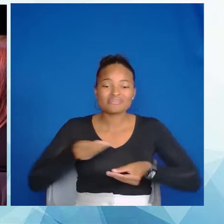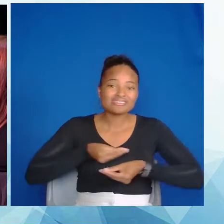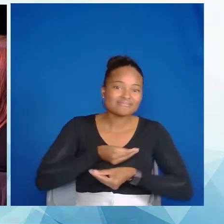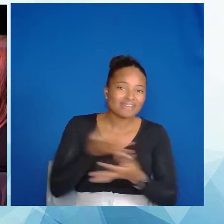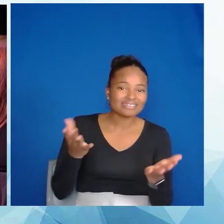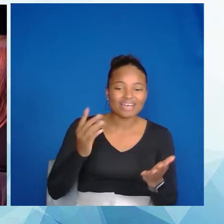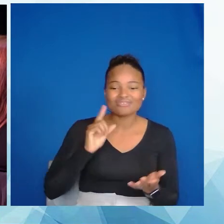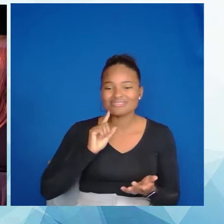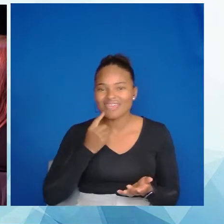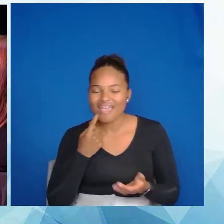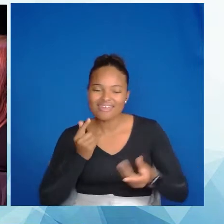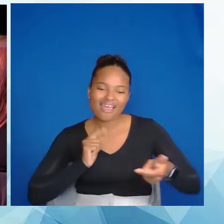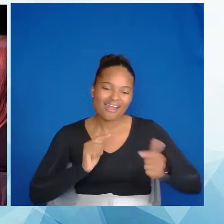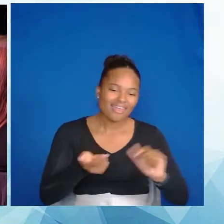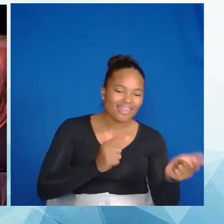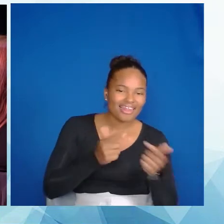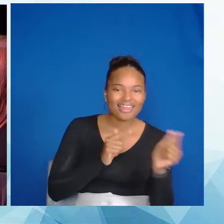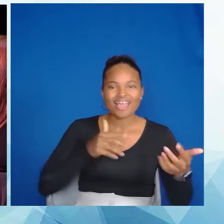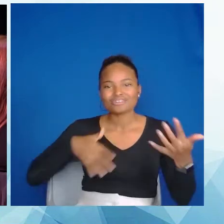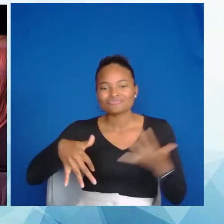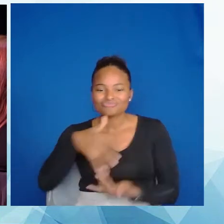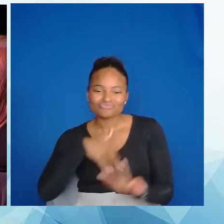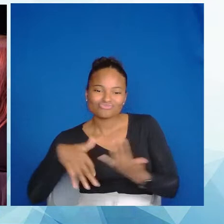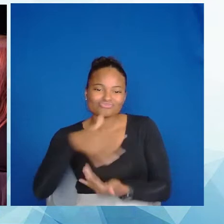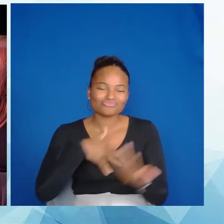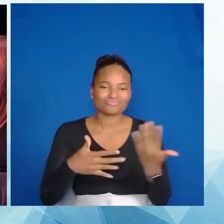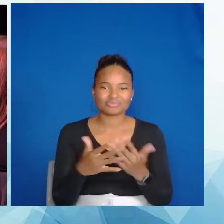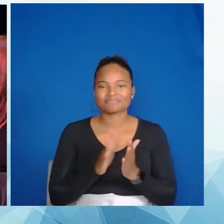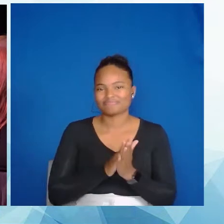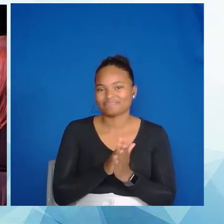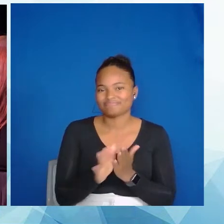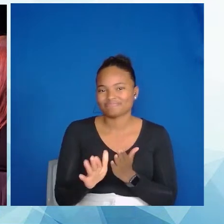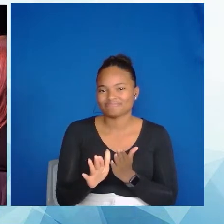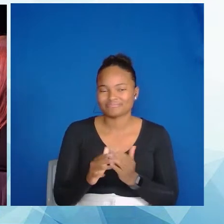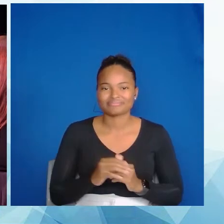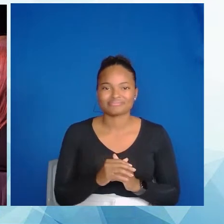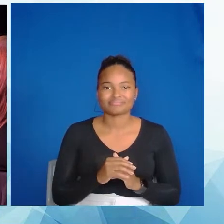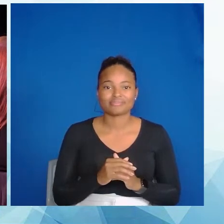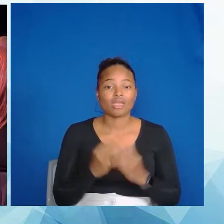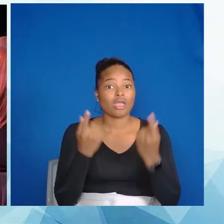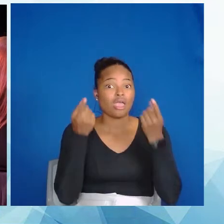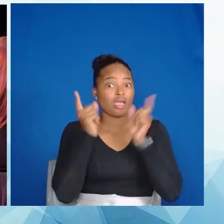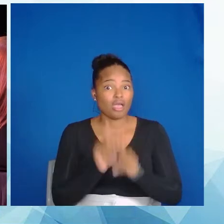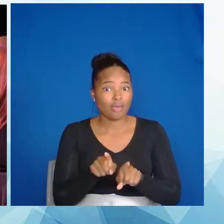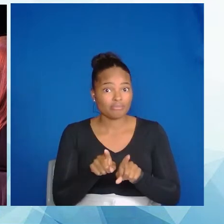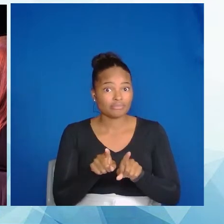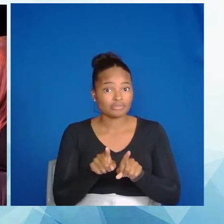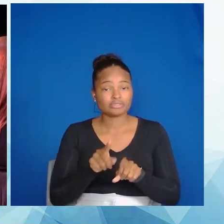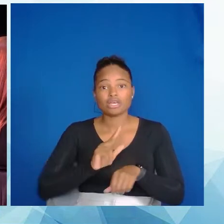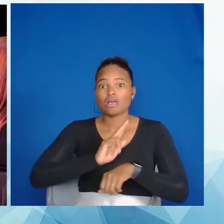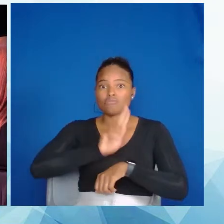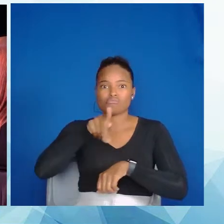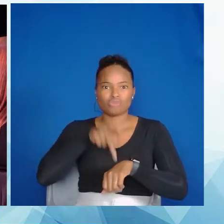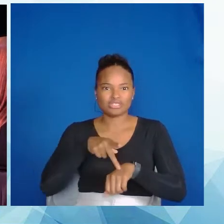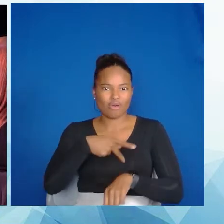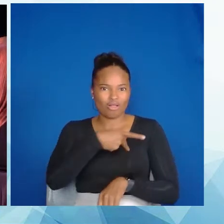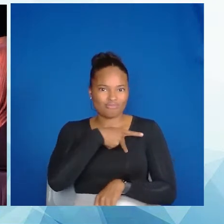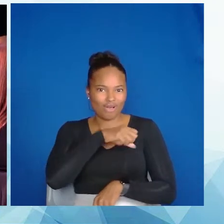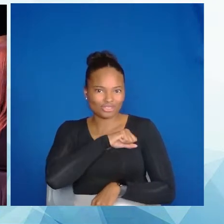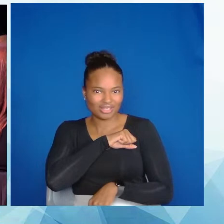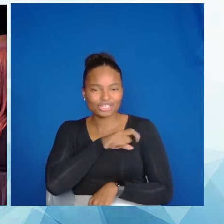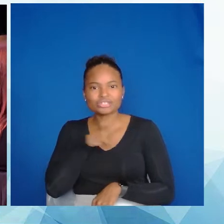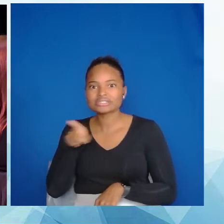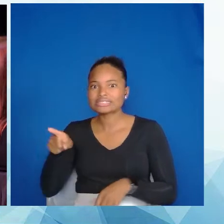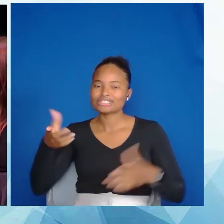and interacting with our students there. It just so happened that our principal was dressed up in